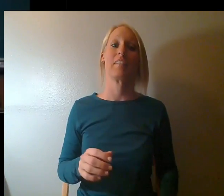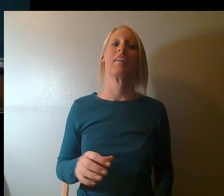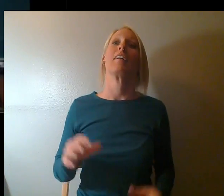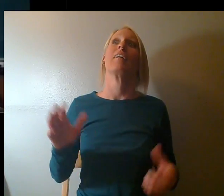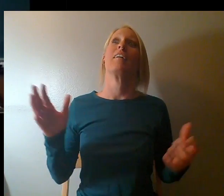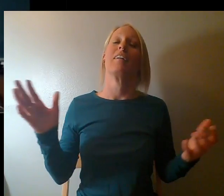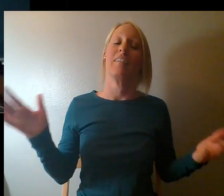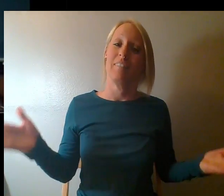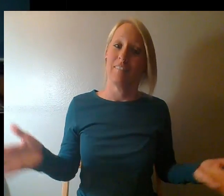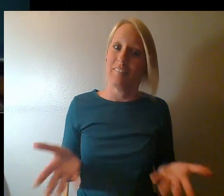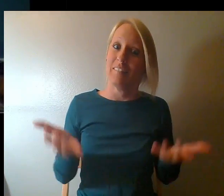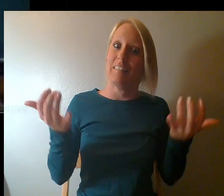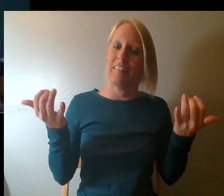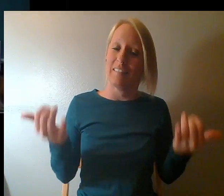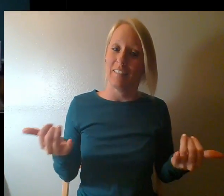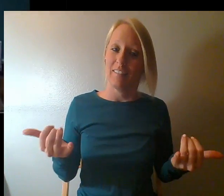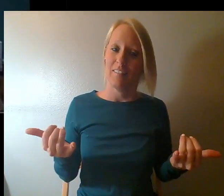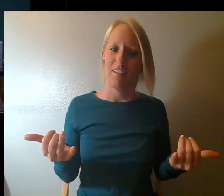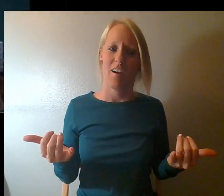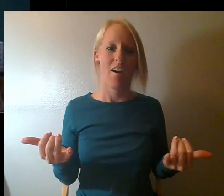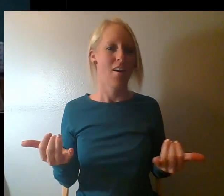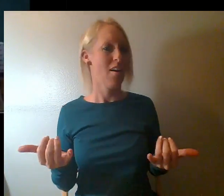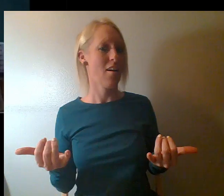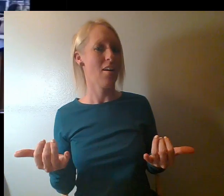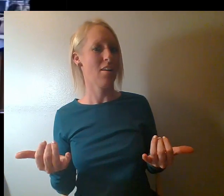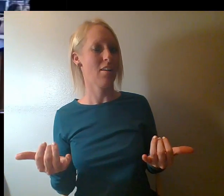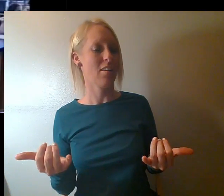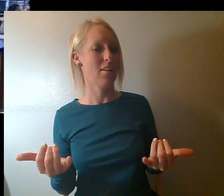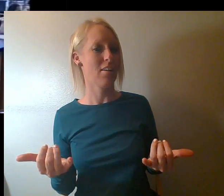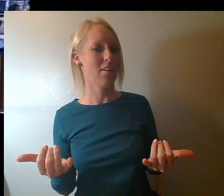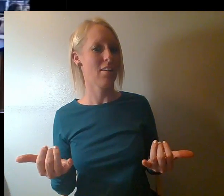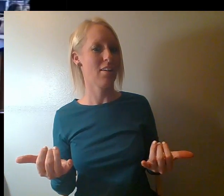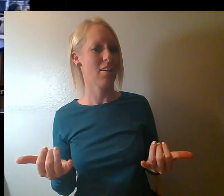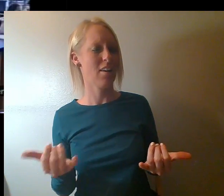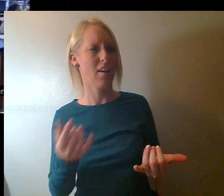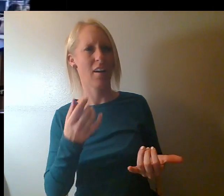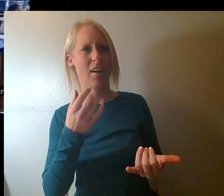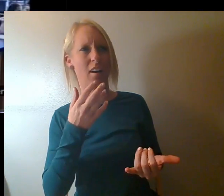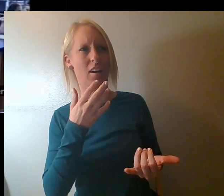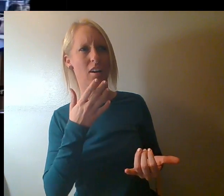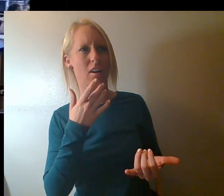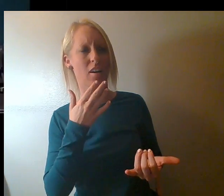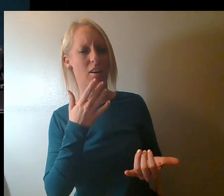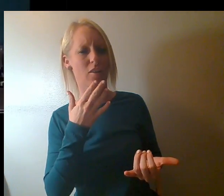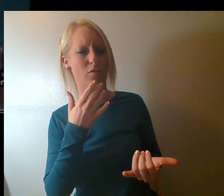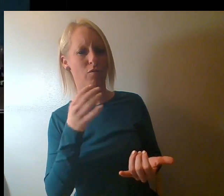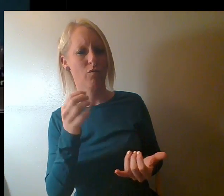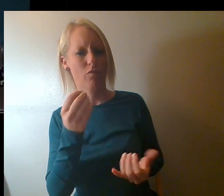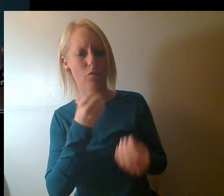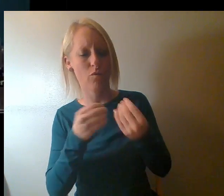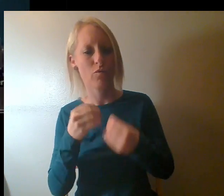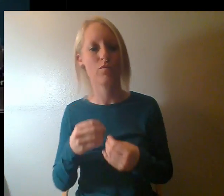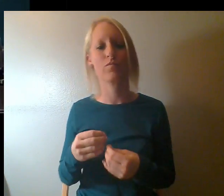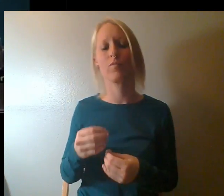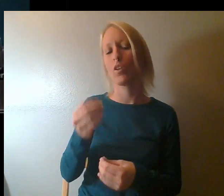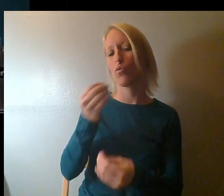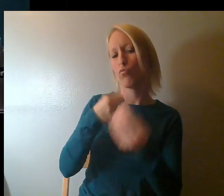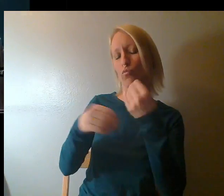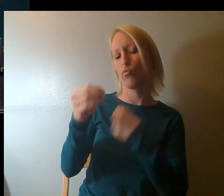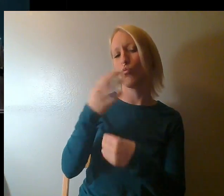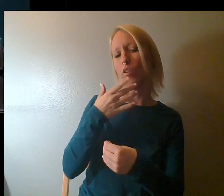Here we go. Huh? Huh? It's food coloring water. Okay, here we go. Here we